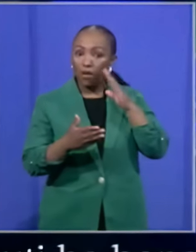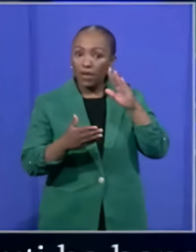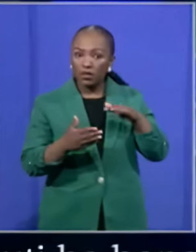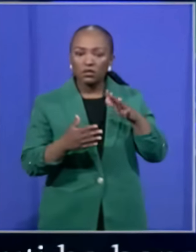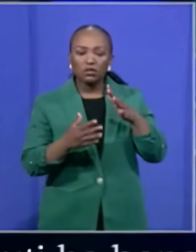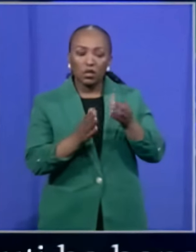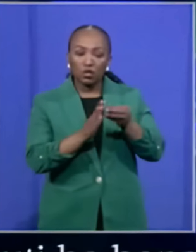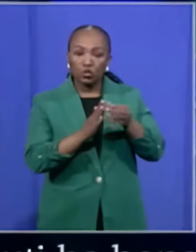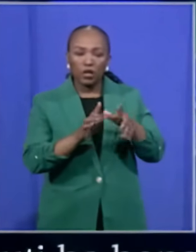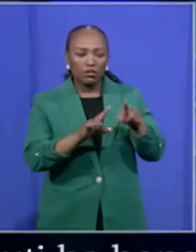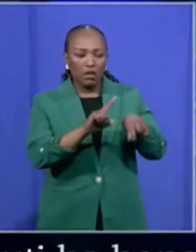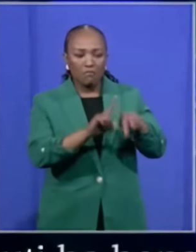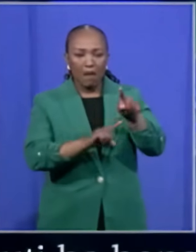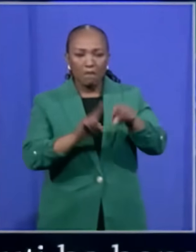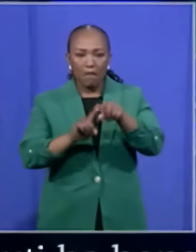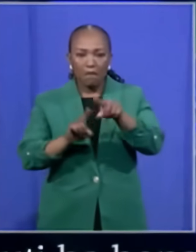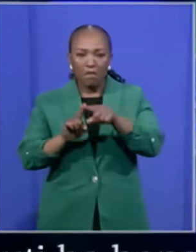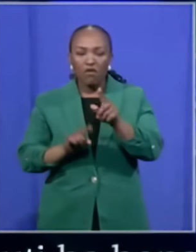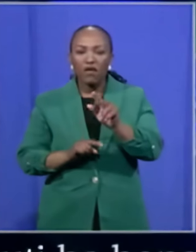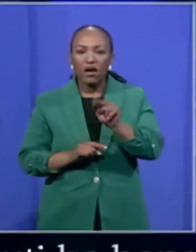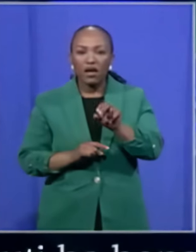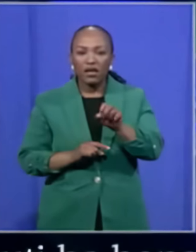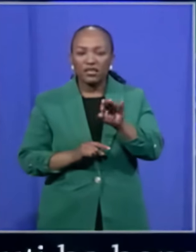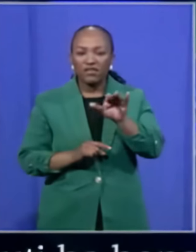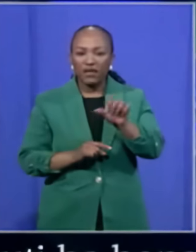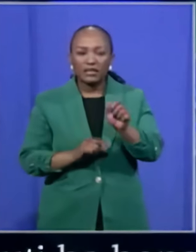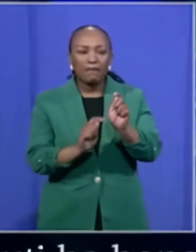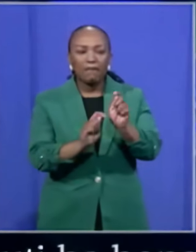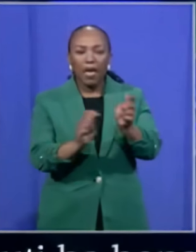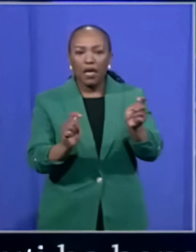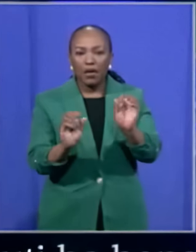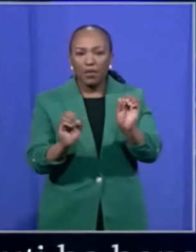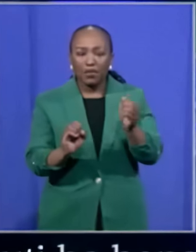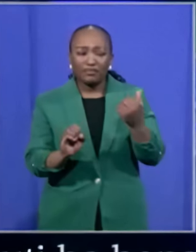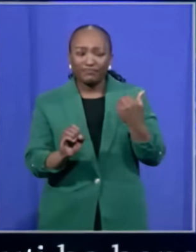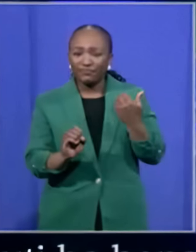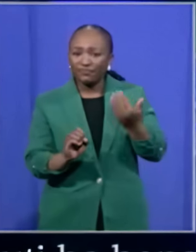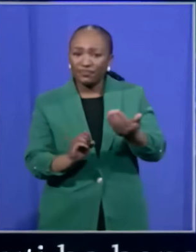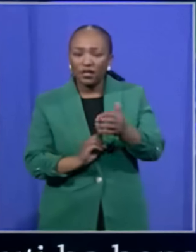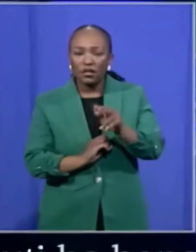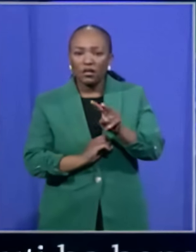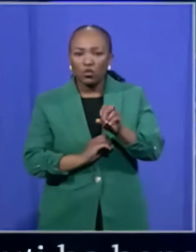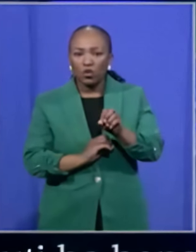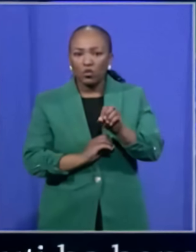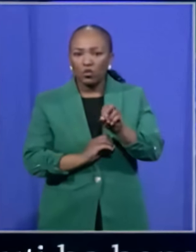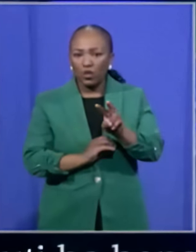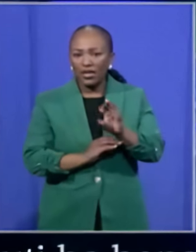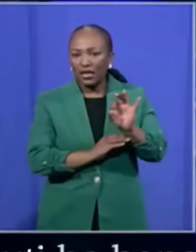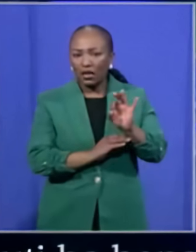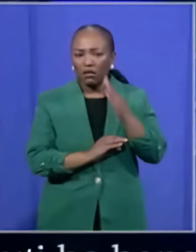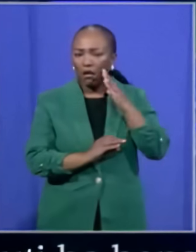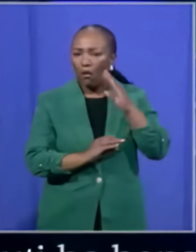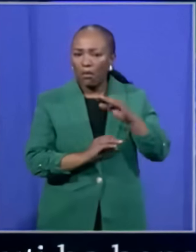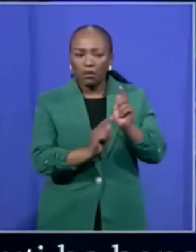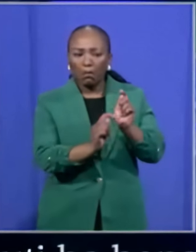lefe mafelong a kgwedi. Beng ba bang ba matlo ba ntse ba kolotwa tjhelete ho tloa ka 2023 ba boletse sena dipontshong tse neng di tshwaretswe